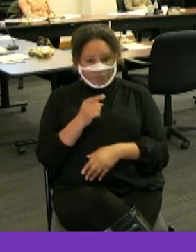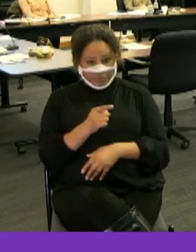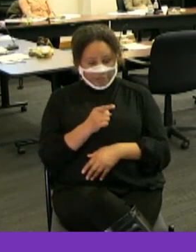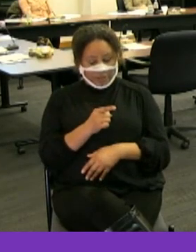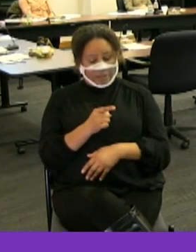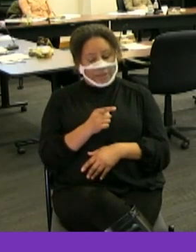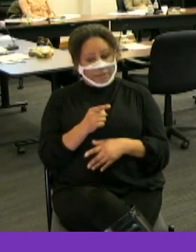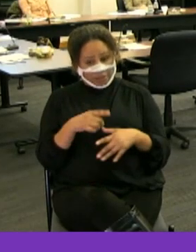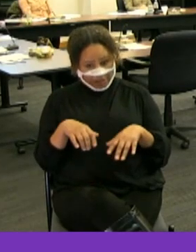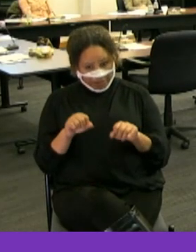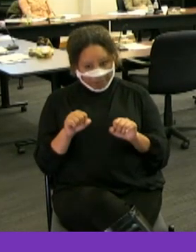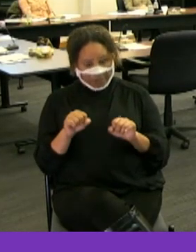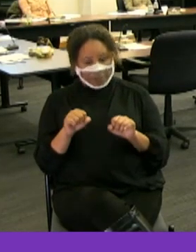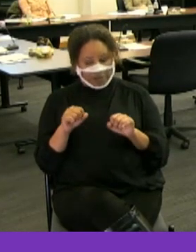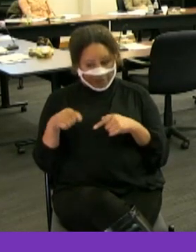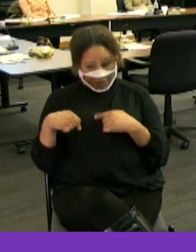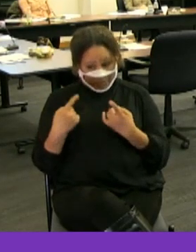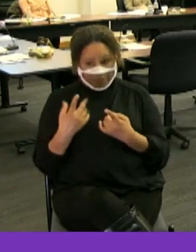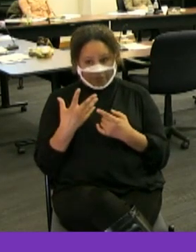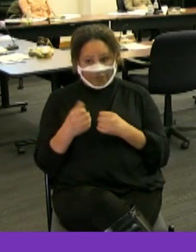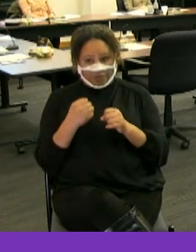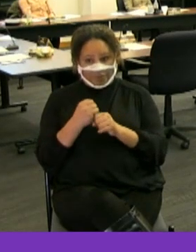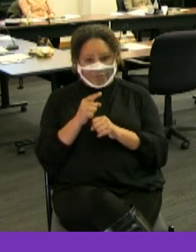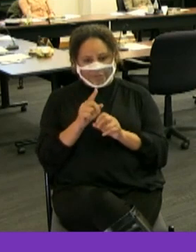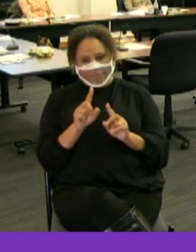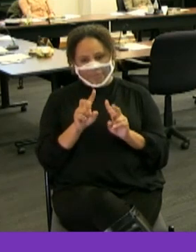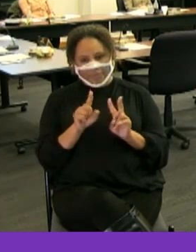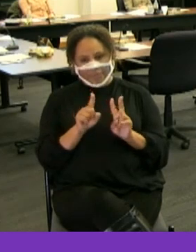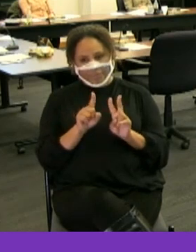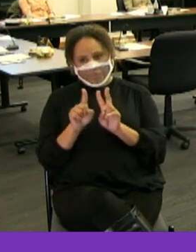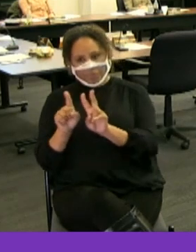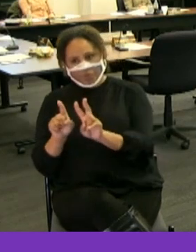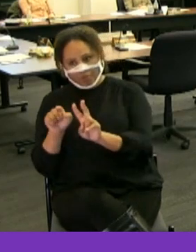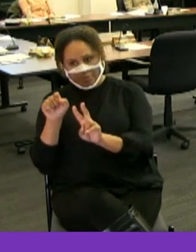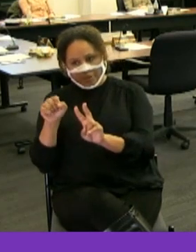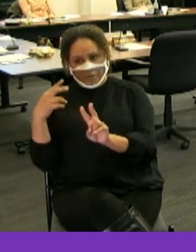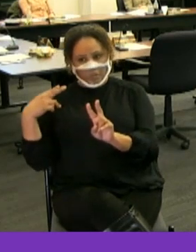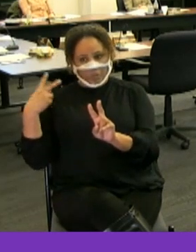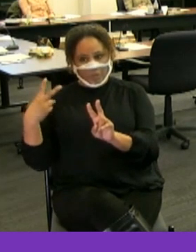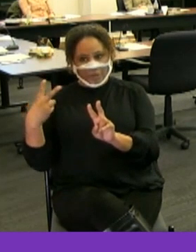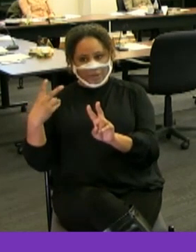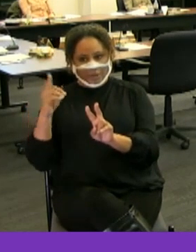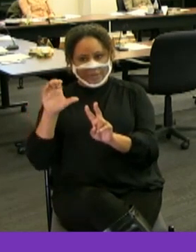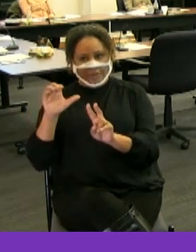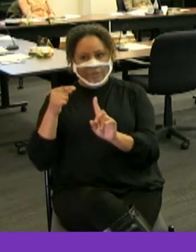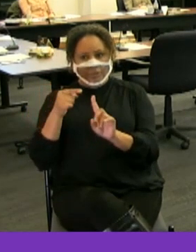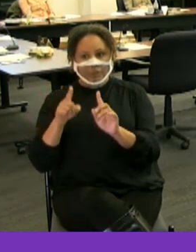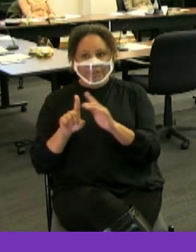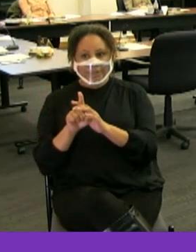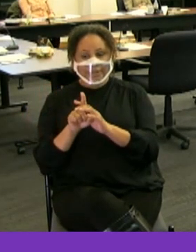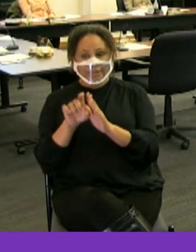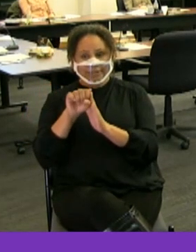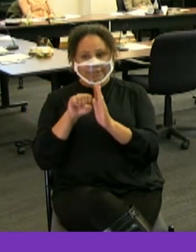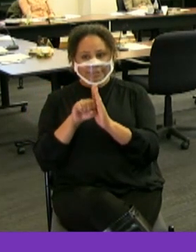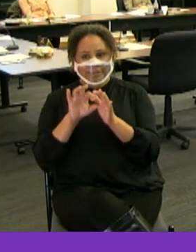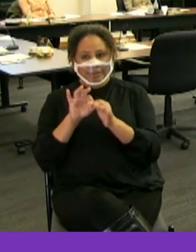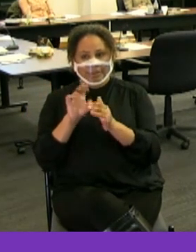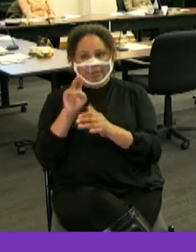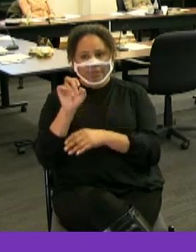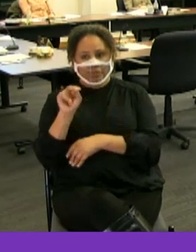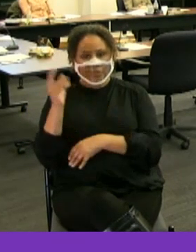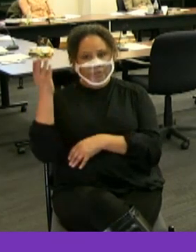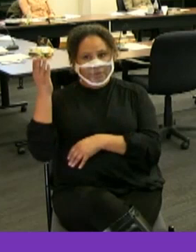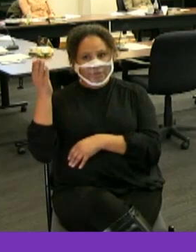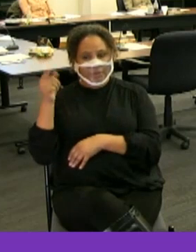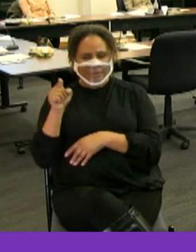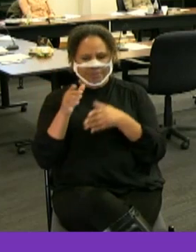last 5 years to attend State of the Union addresses in Washington, D.C. And so he's been incredible. We're looking forward